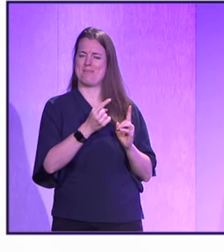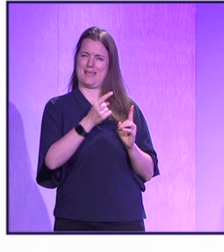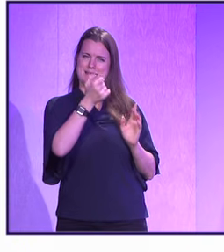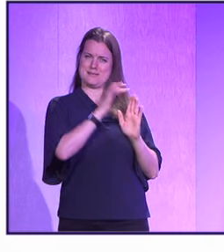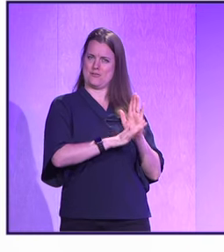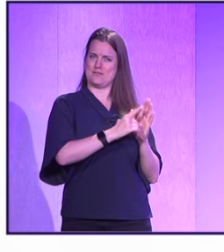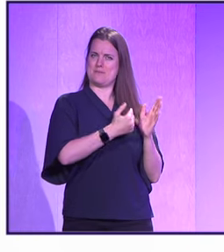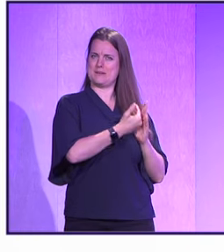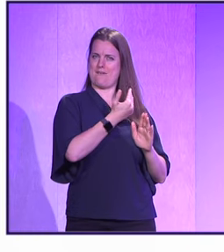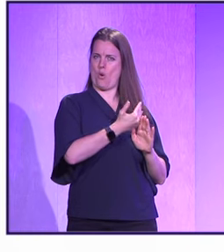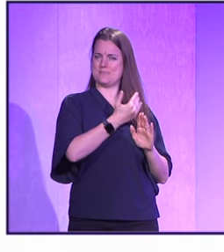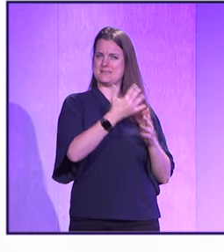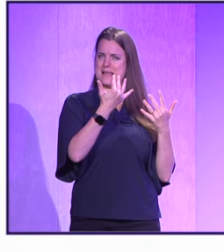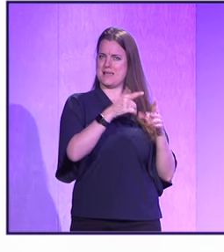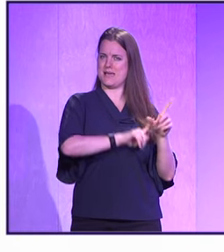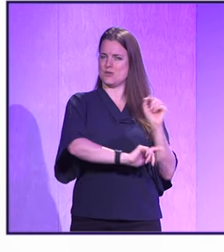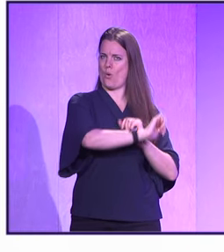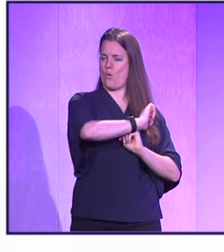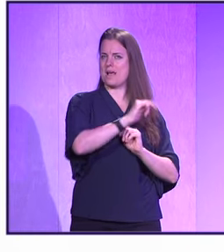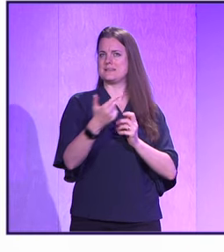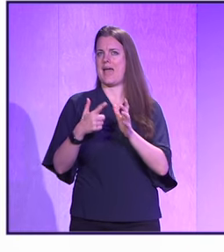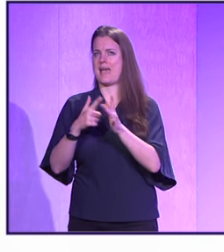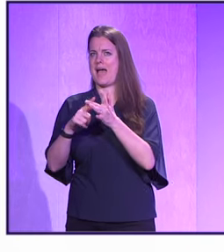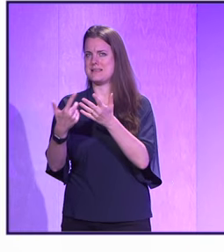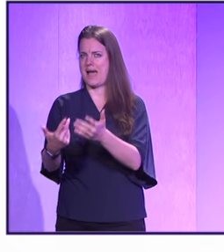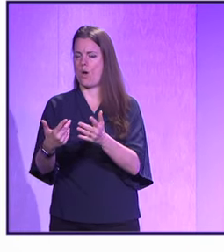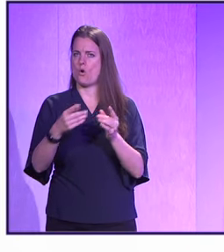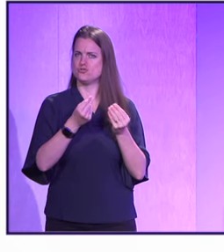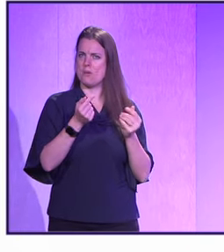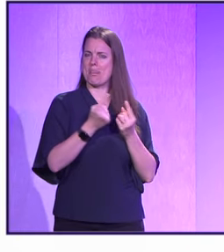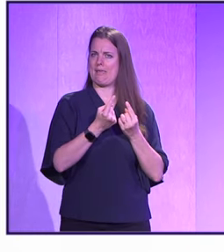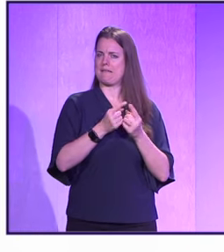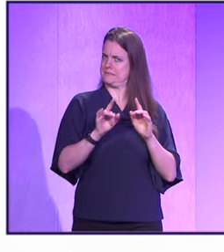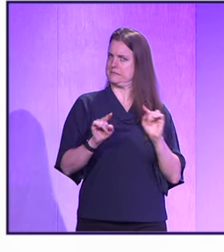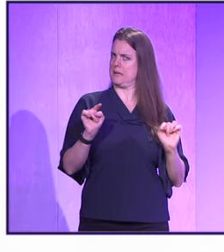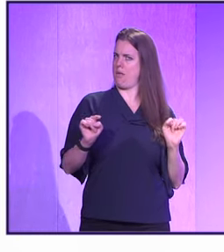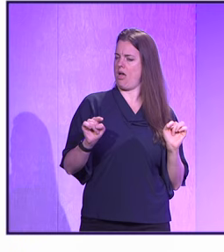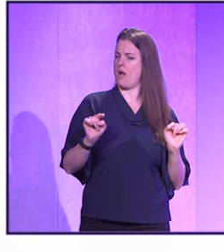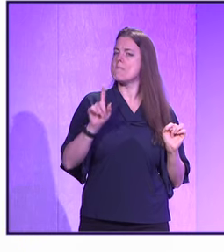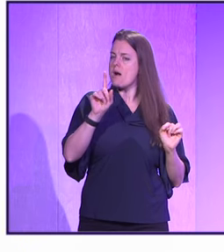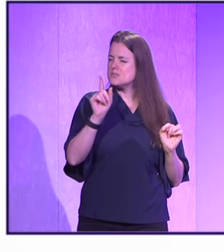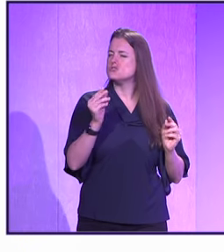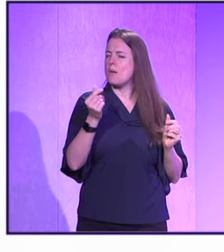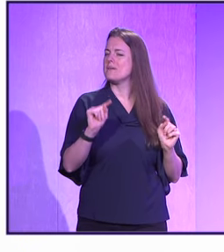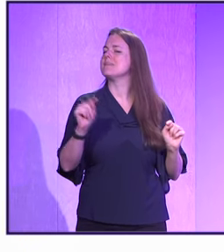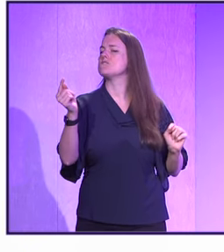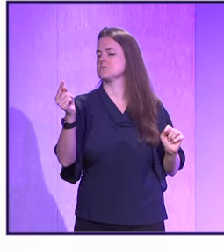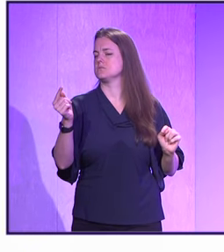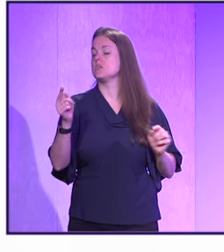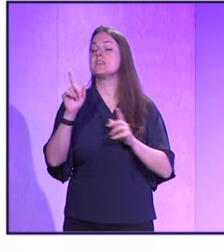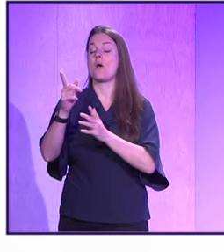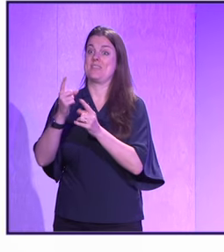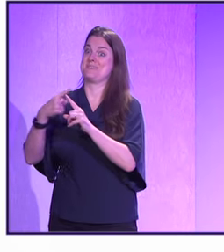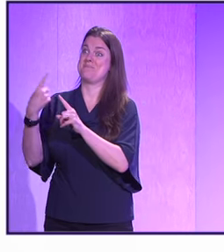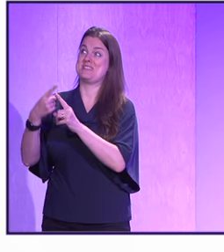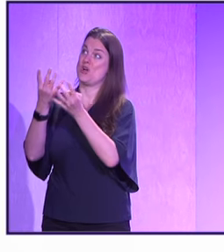Some things are the same. Some things feel oddly familiar between where DevOps was a decade ago and AI today, but some things are definitely